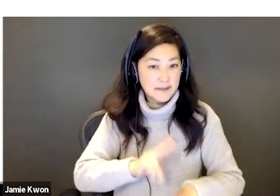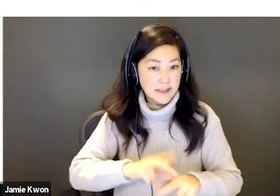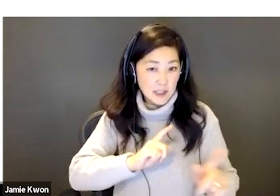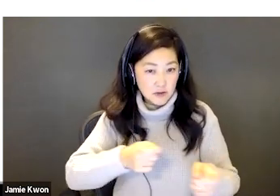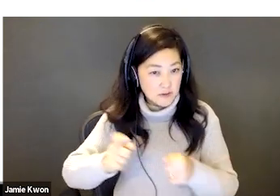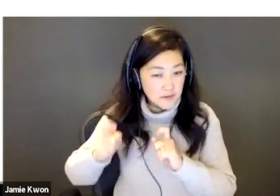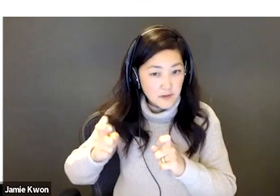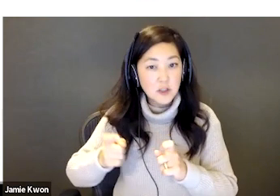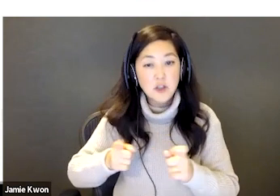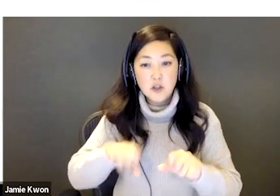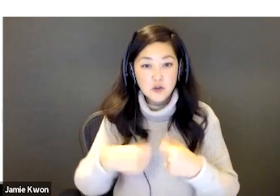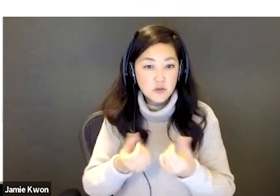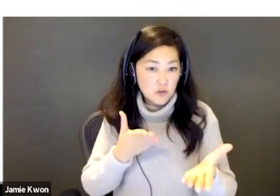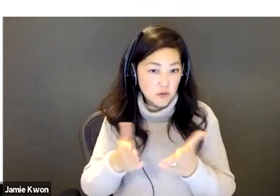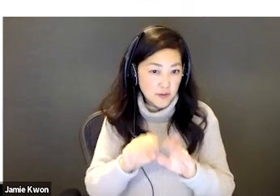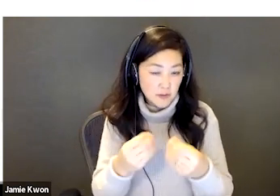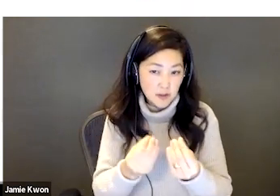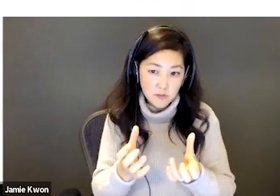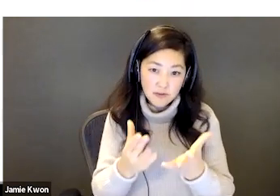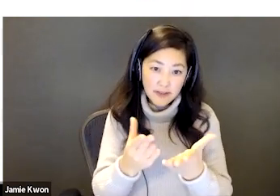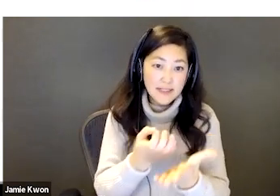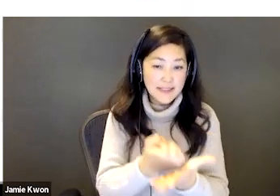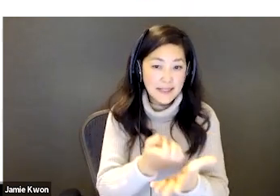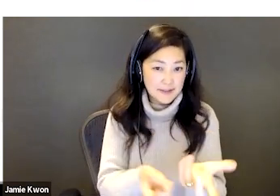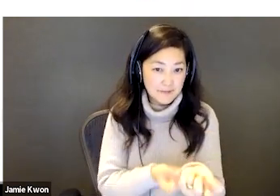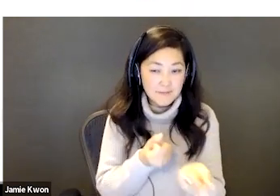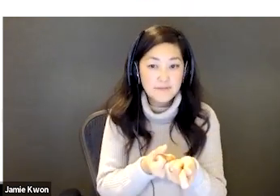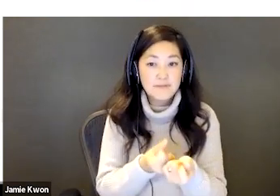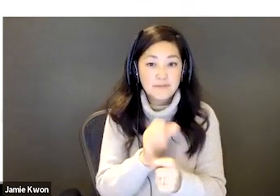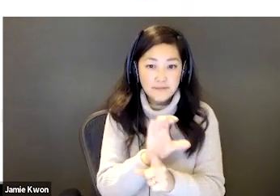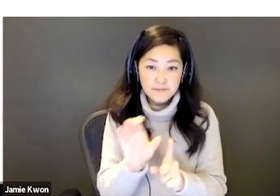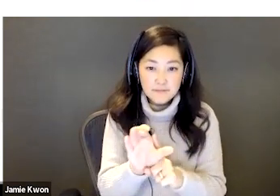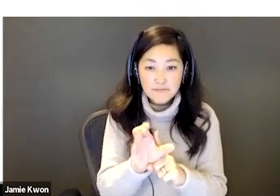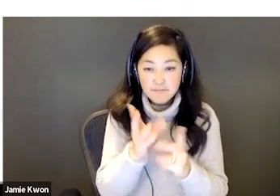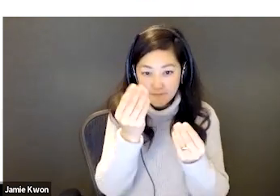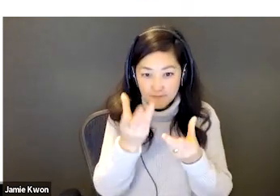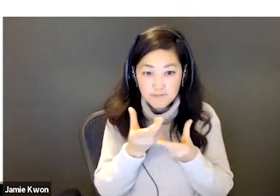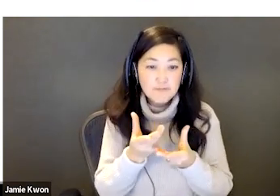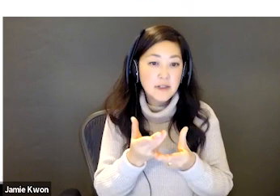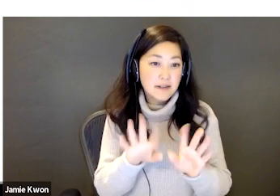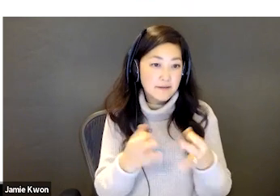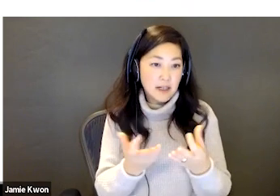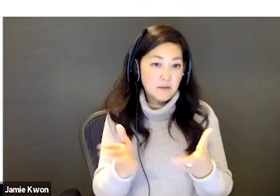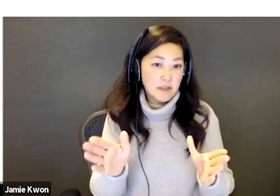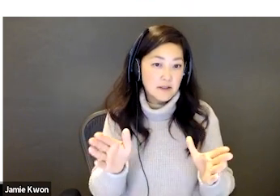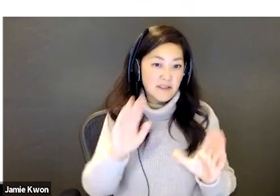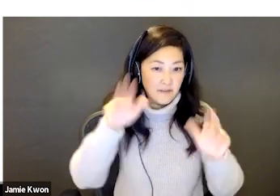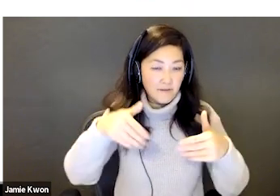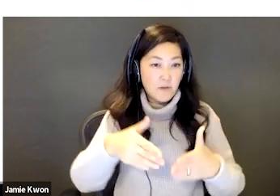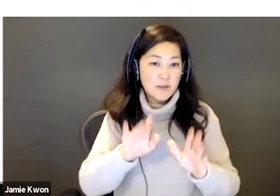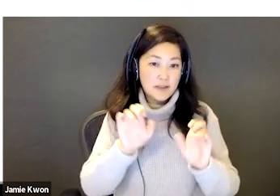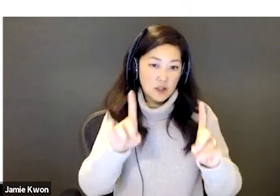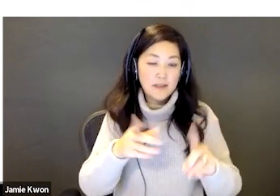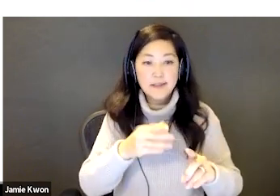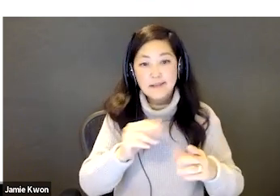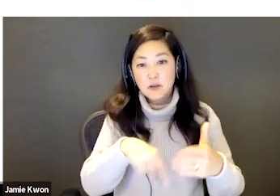social services organization that provides evidence-based, culturally informed, and family-centered education and programming designed